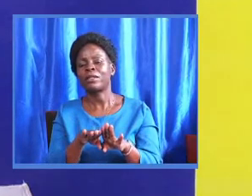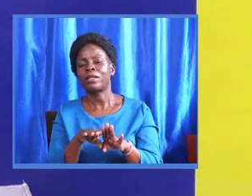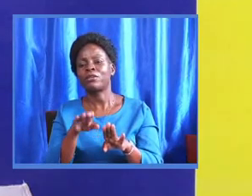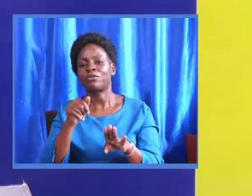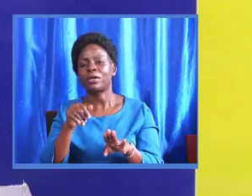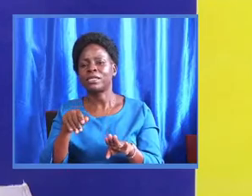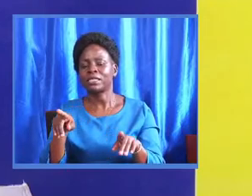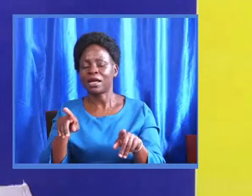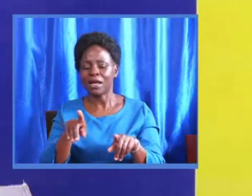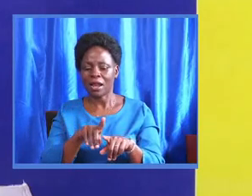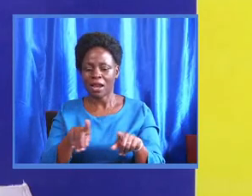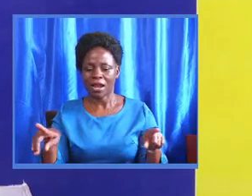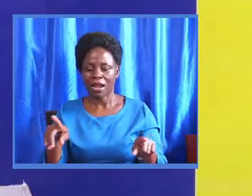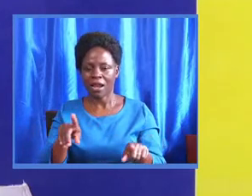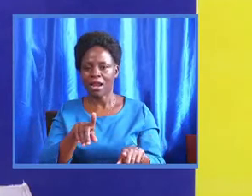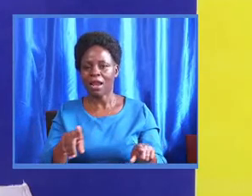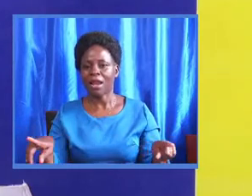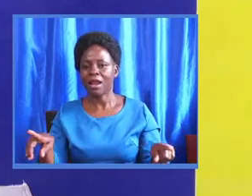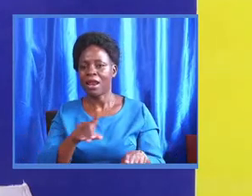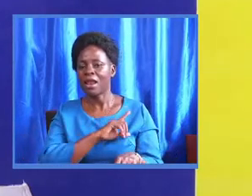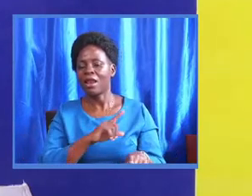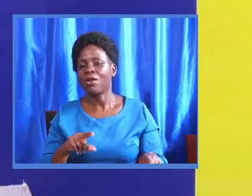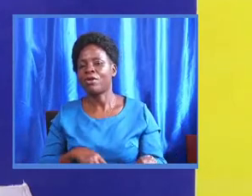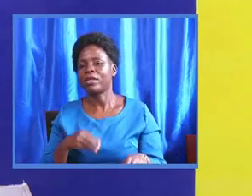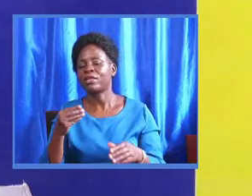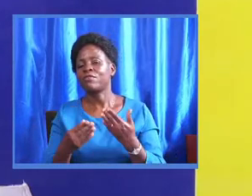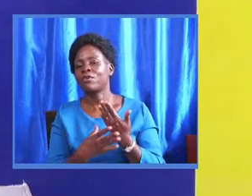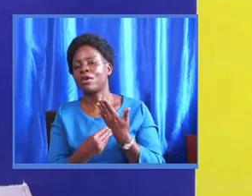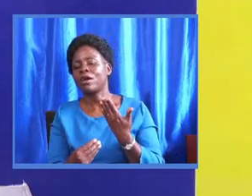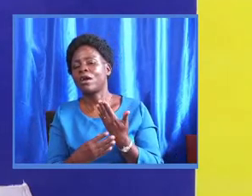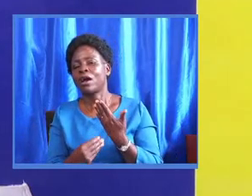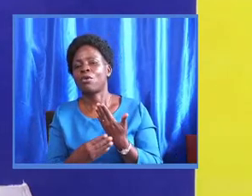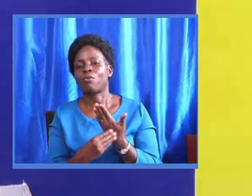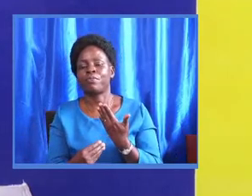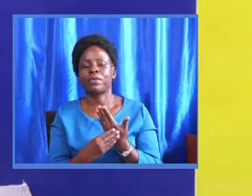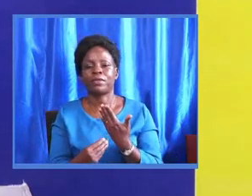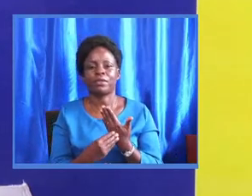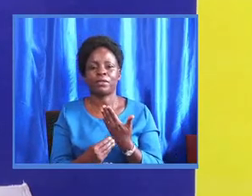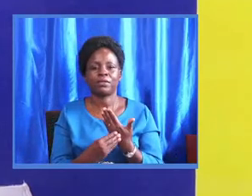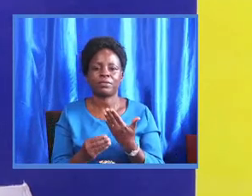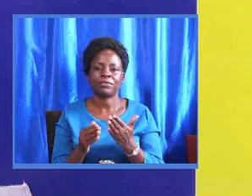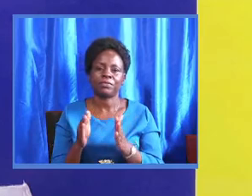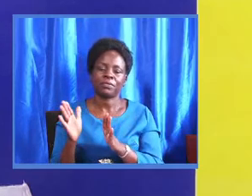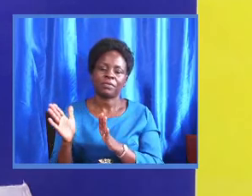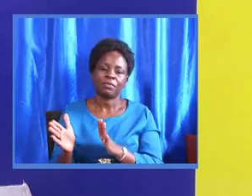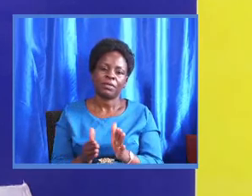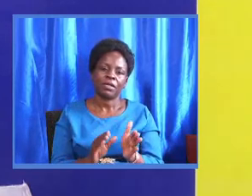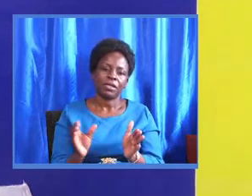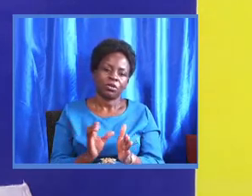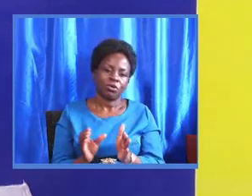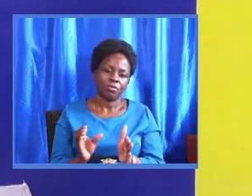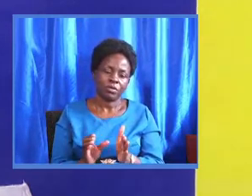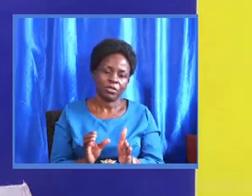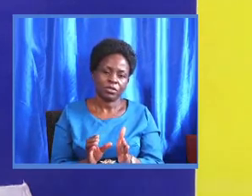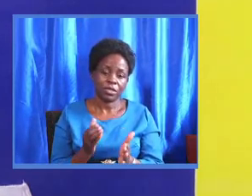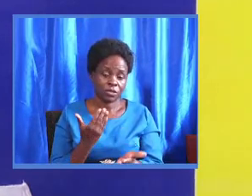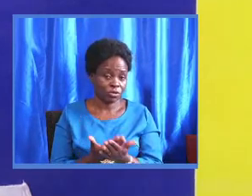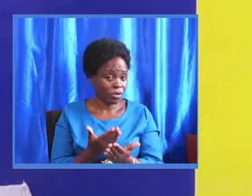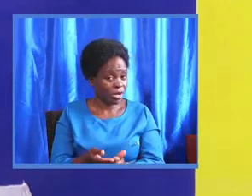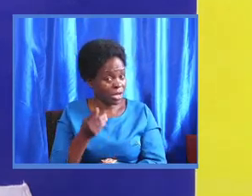landlord to give you a copy of the planning permission he applied for, and then